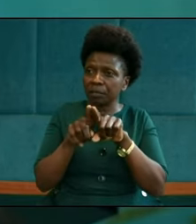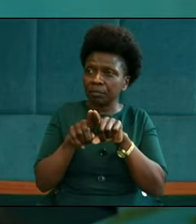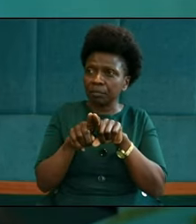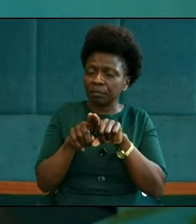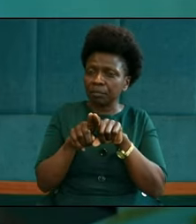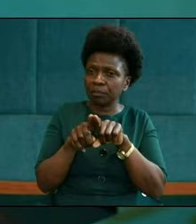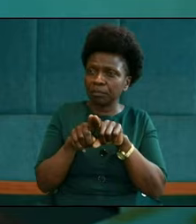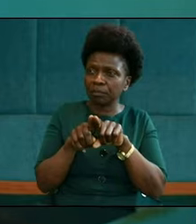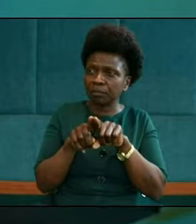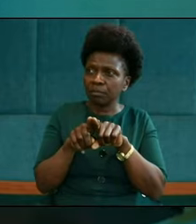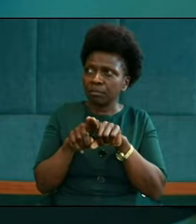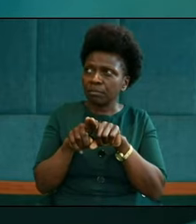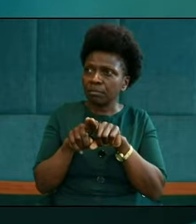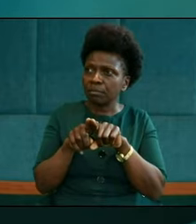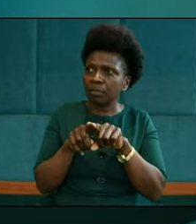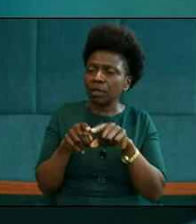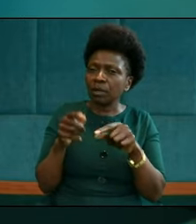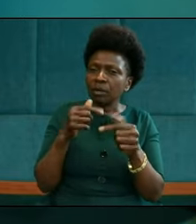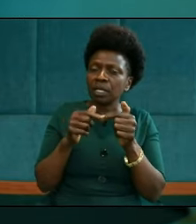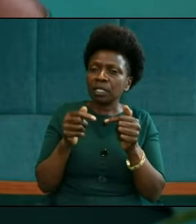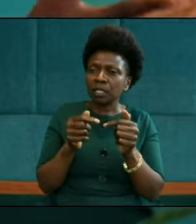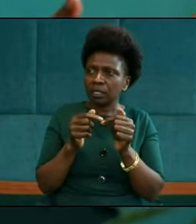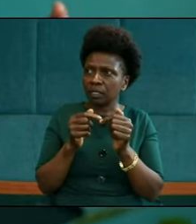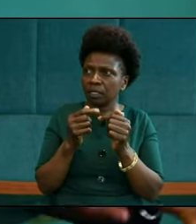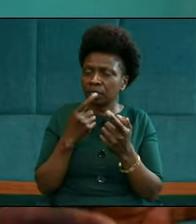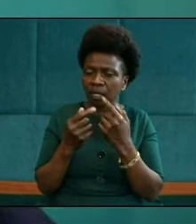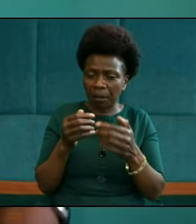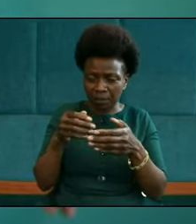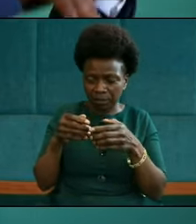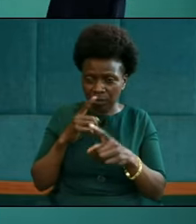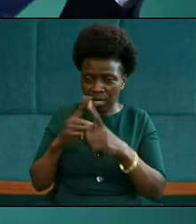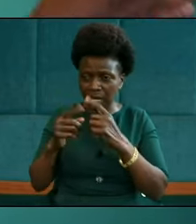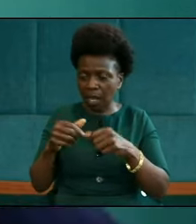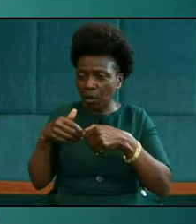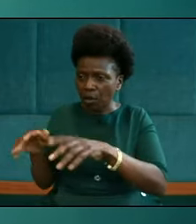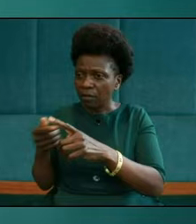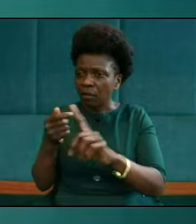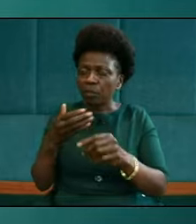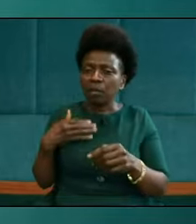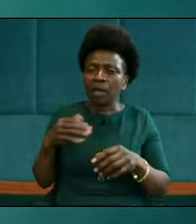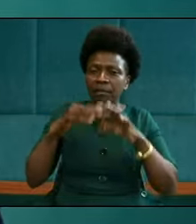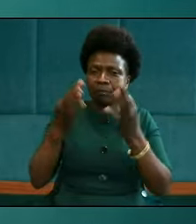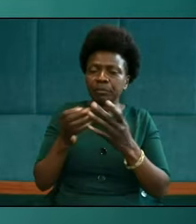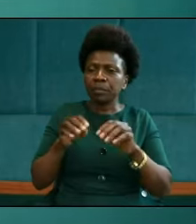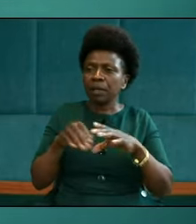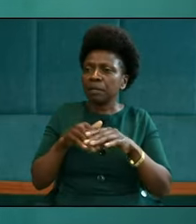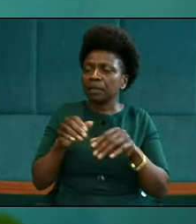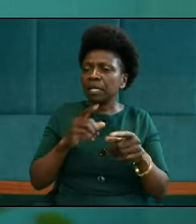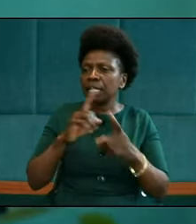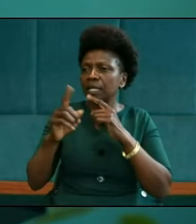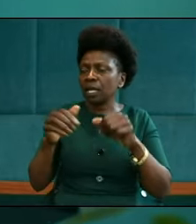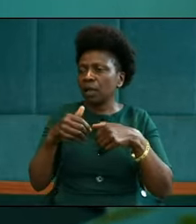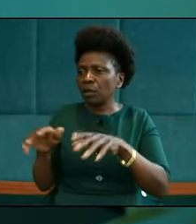here on earth. When this man is pained that I am running away from my family members, I am running